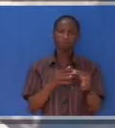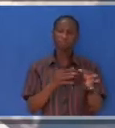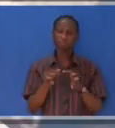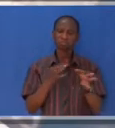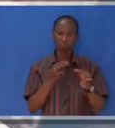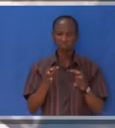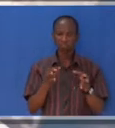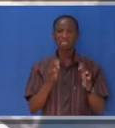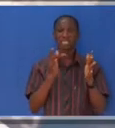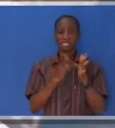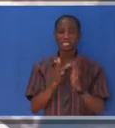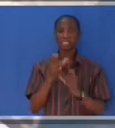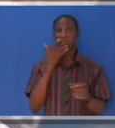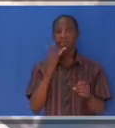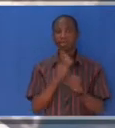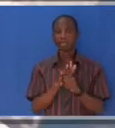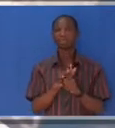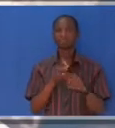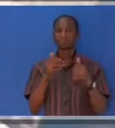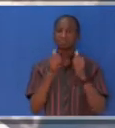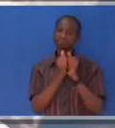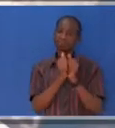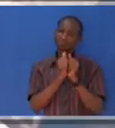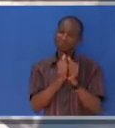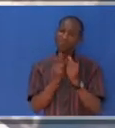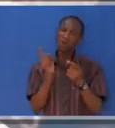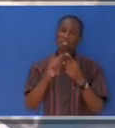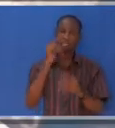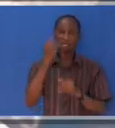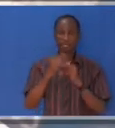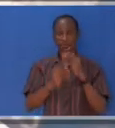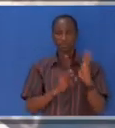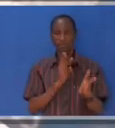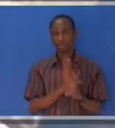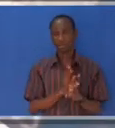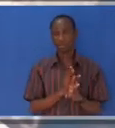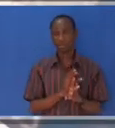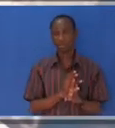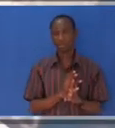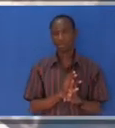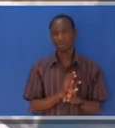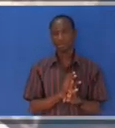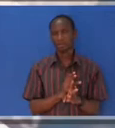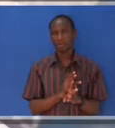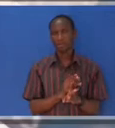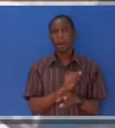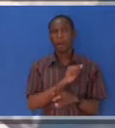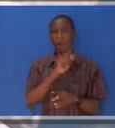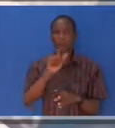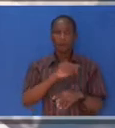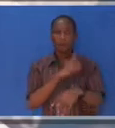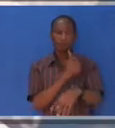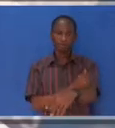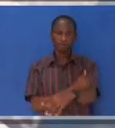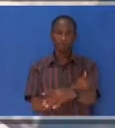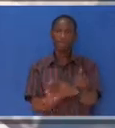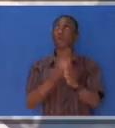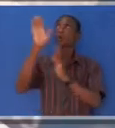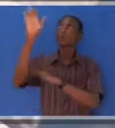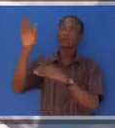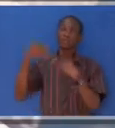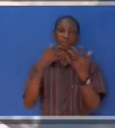so share or near or her name, you know, the Quisi Viasi every year. To me, you know, Jesus, the uncle boy, the